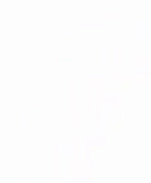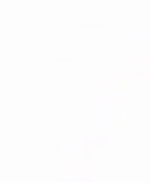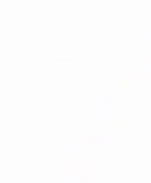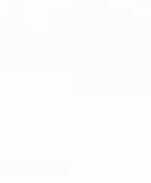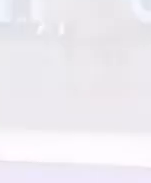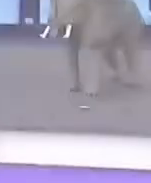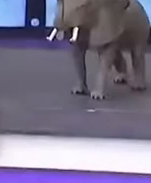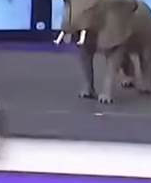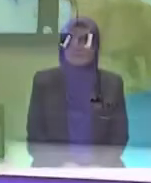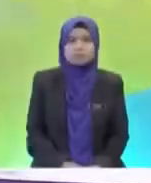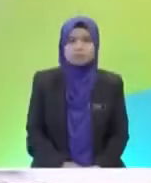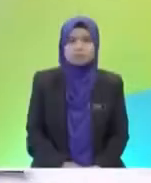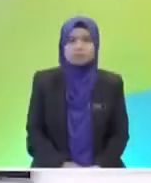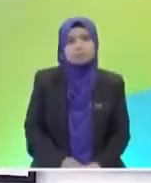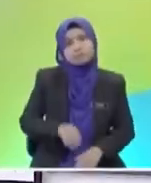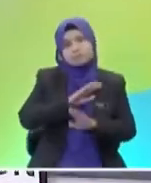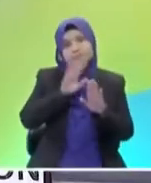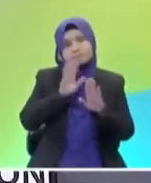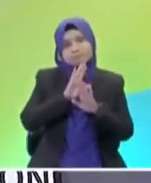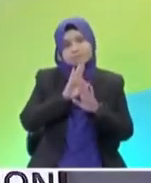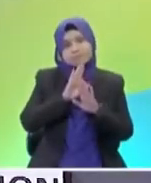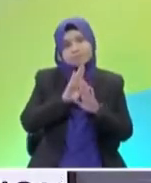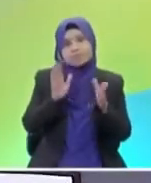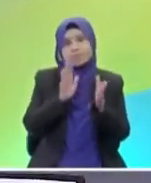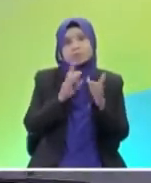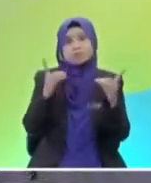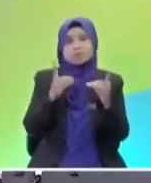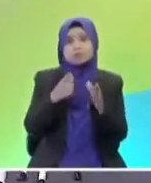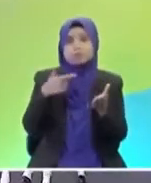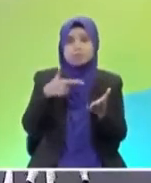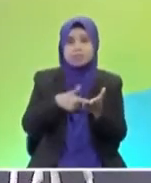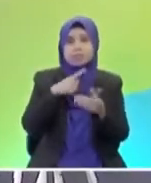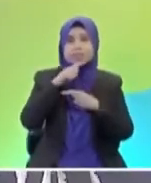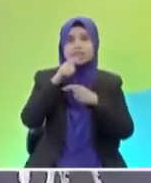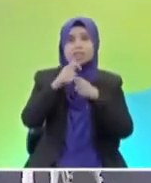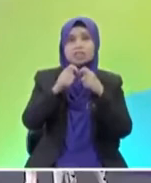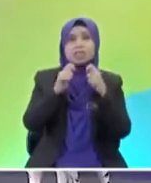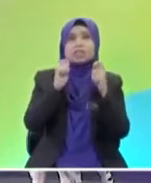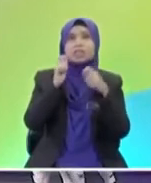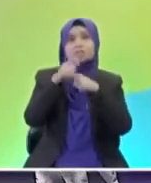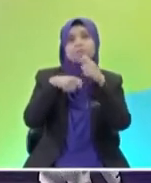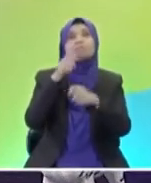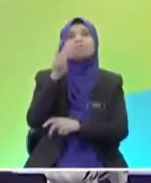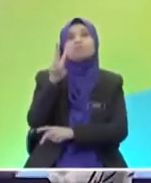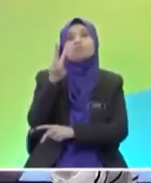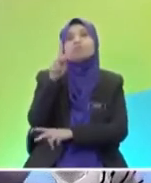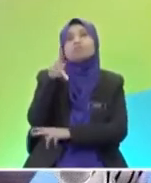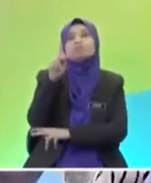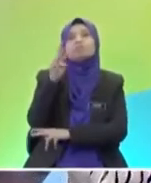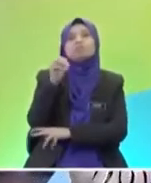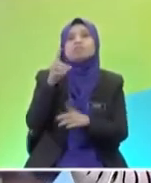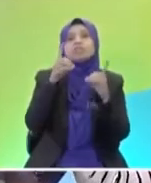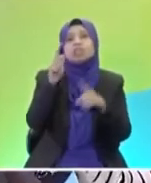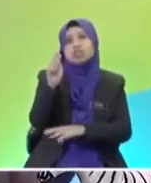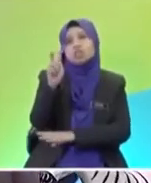KPM. Hello everybody, welcome to Tahap Dua here on Didik TV KPM. My name is Chris MJ and today